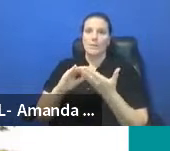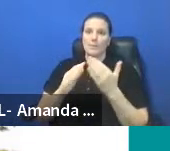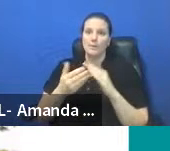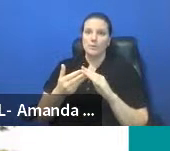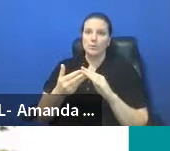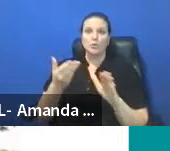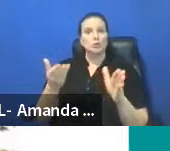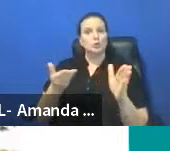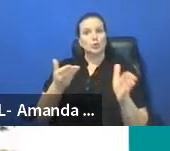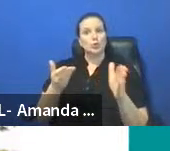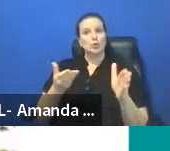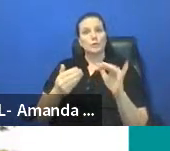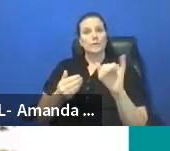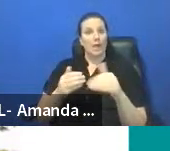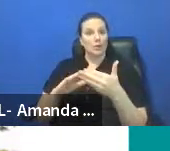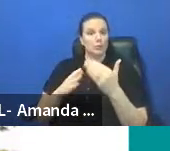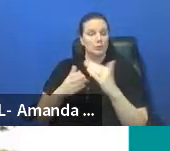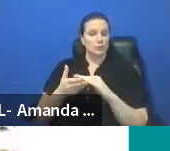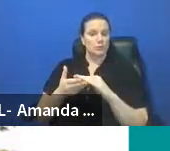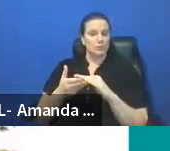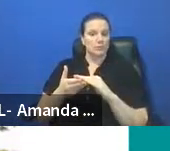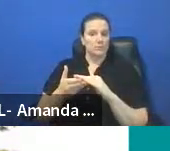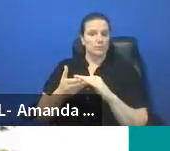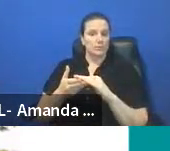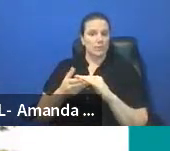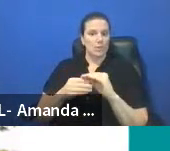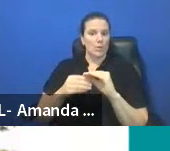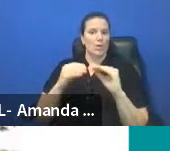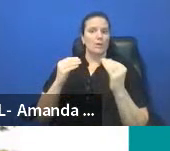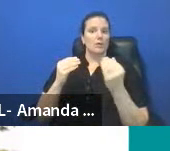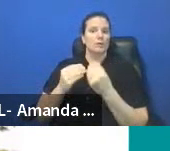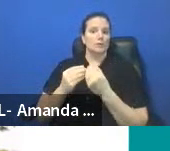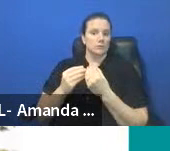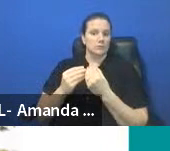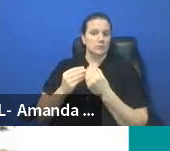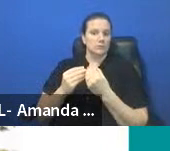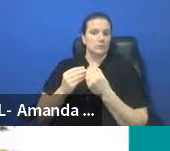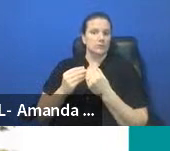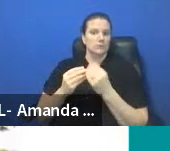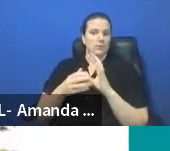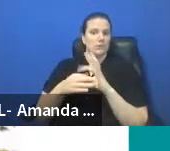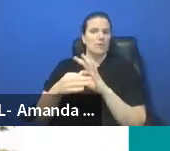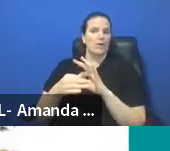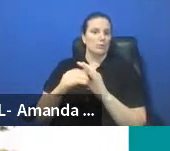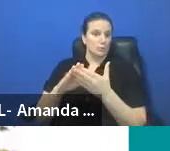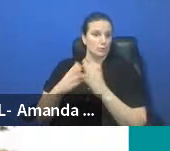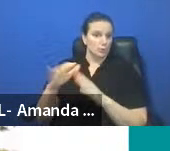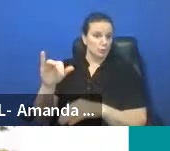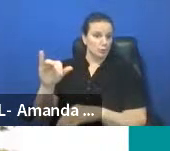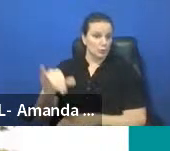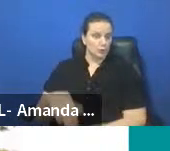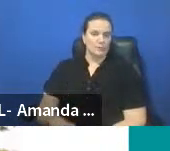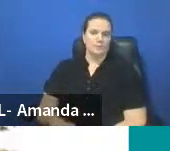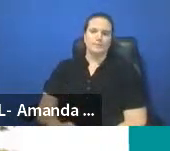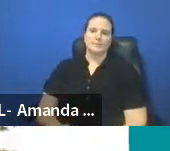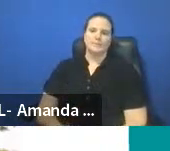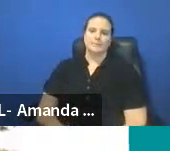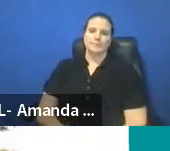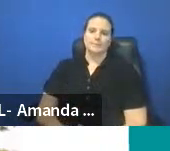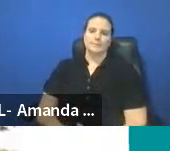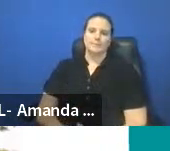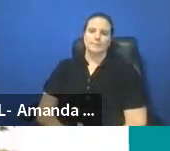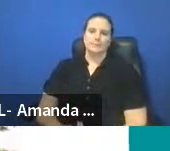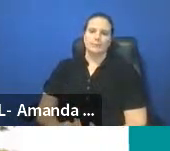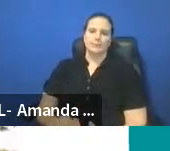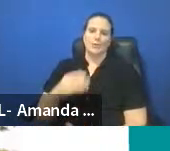service to that community, and are the organizers belonging to those communities as well? And so Good in the